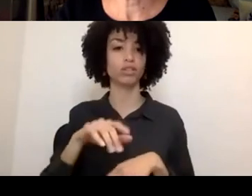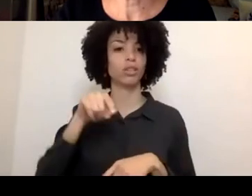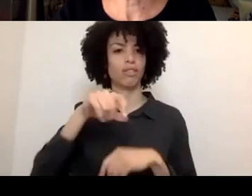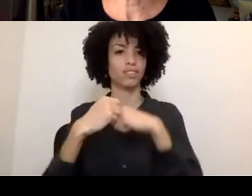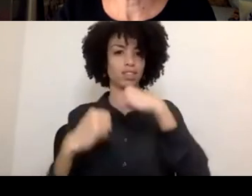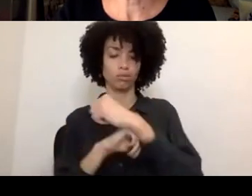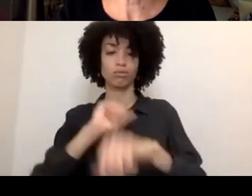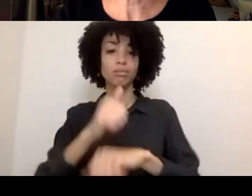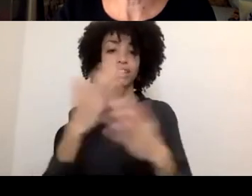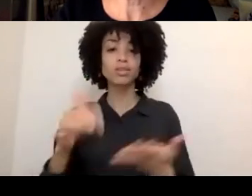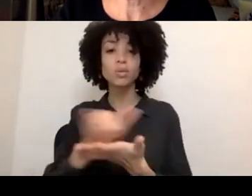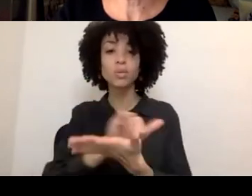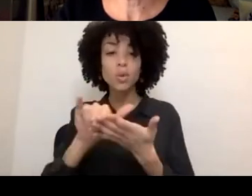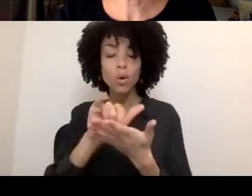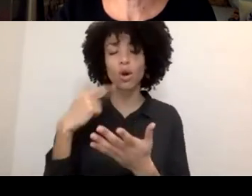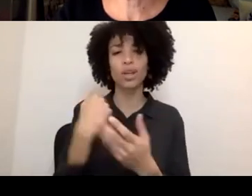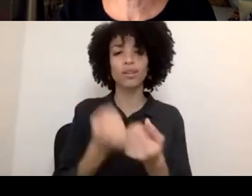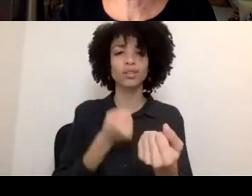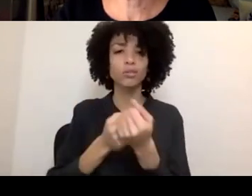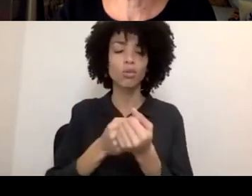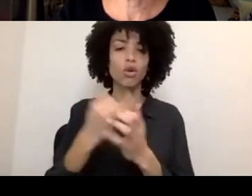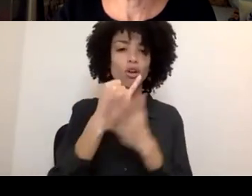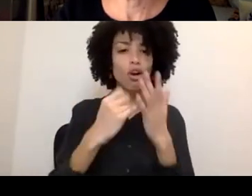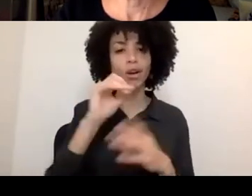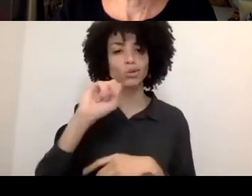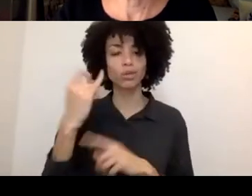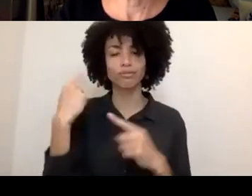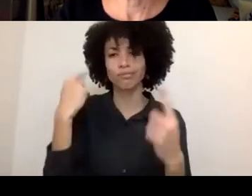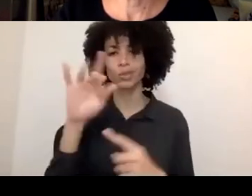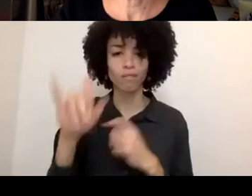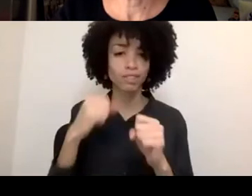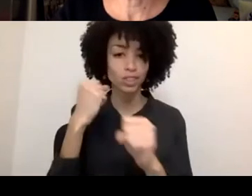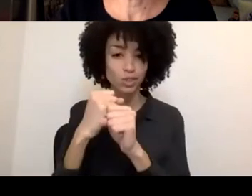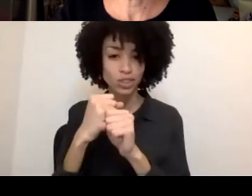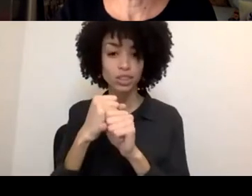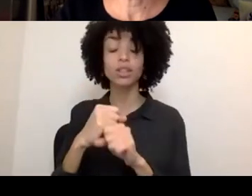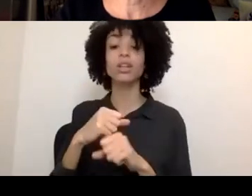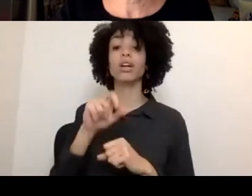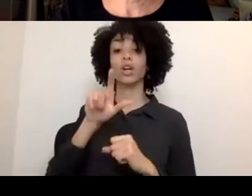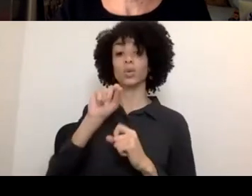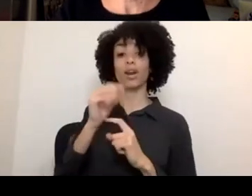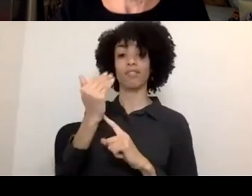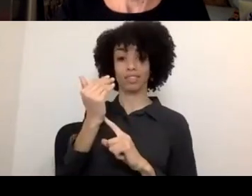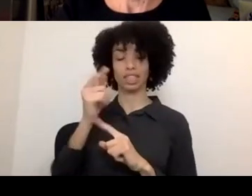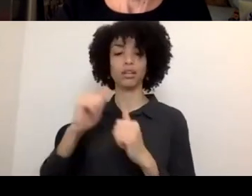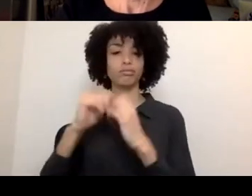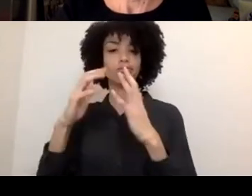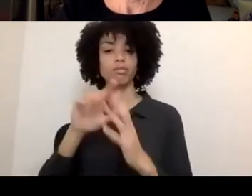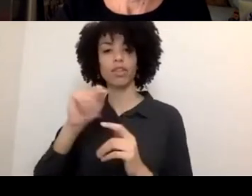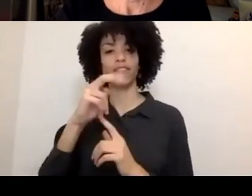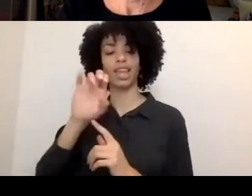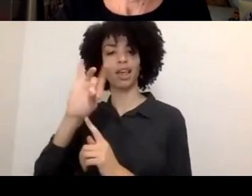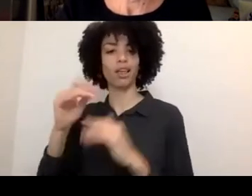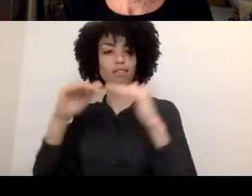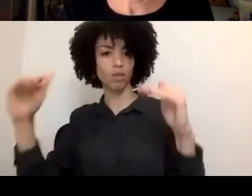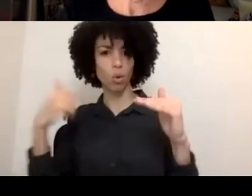where we've supported art and social justice through grant making for the last 25 years, and since 2015 at the 8th floor, where we've been organizing